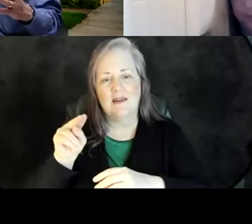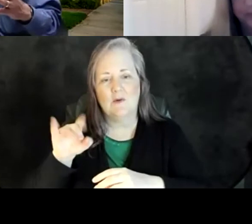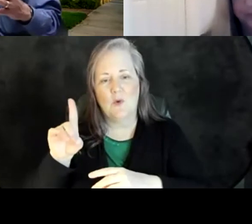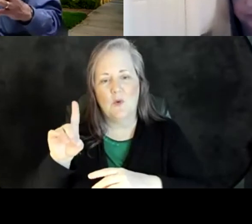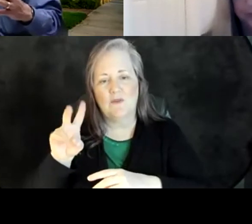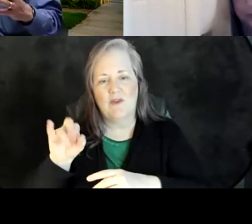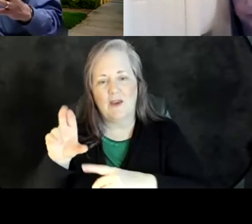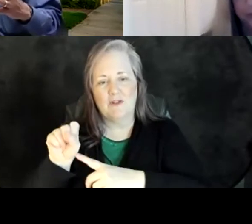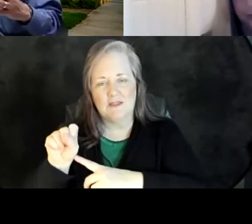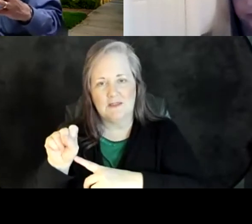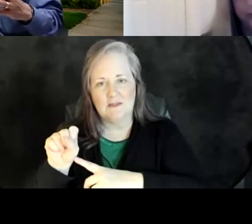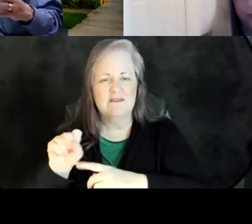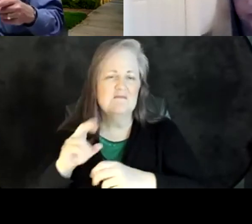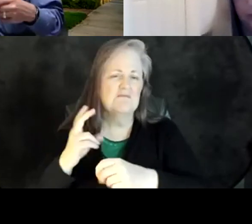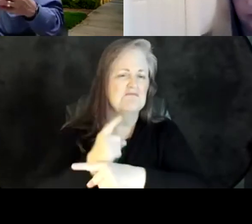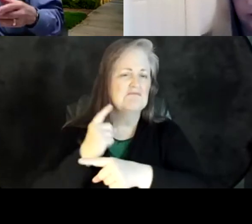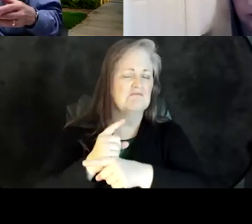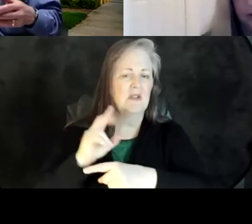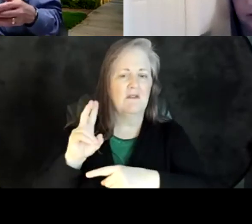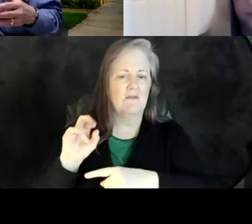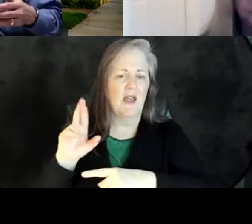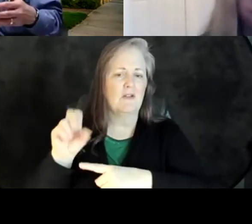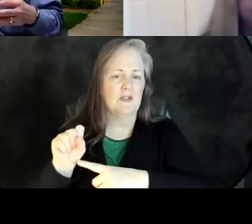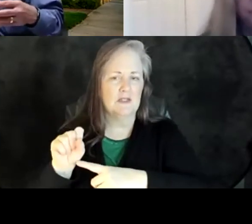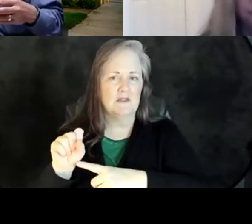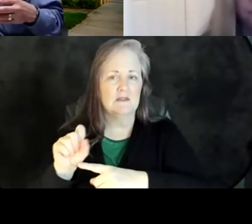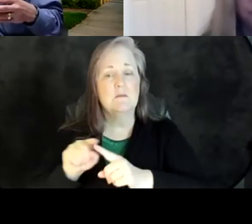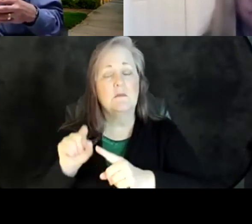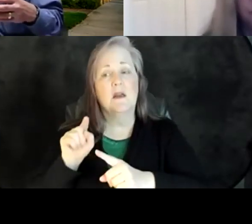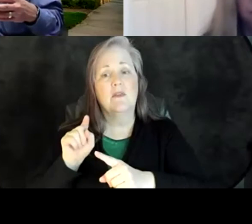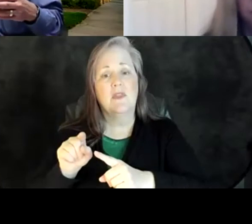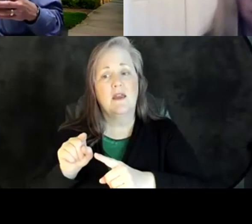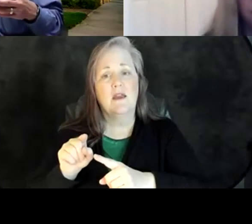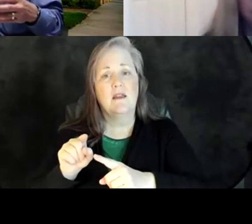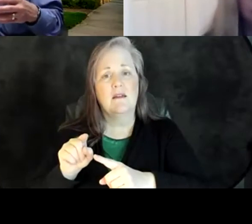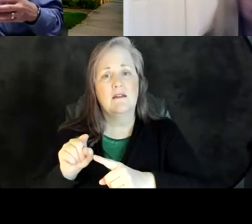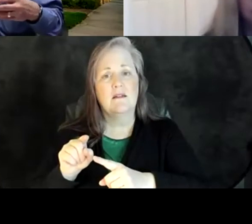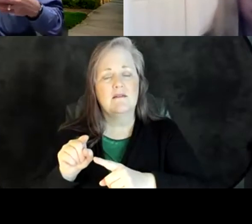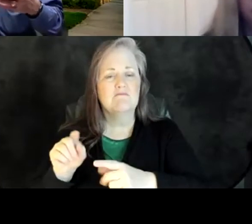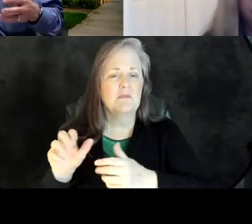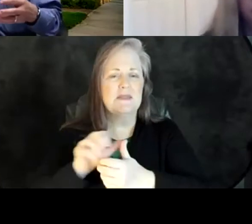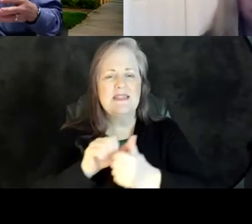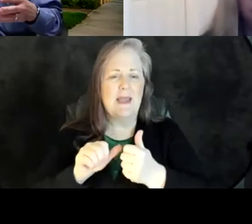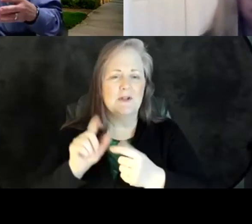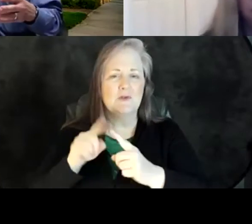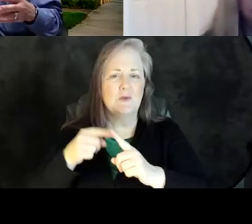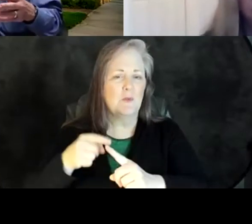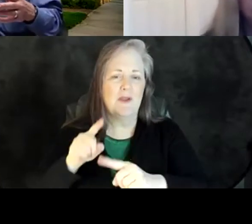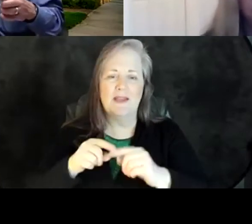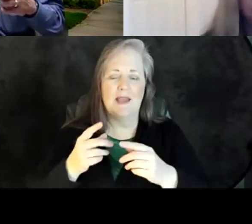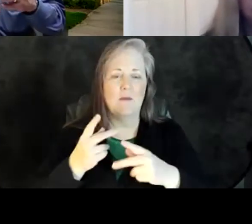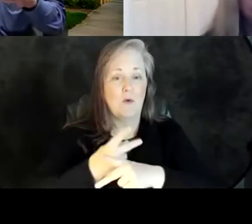a normal virus, but it's one that has been damaged so that it can't